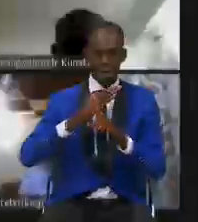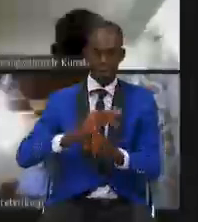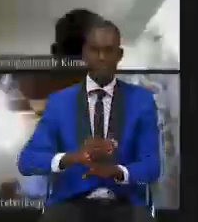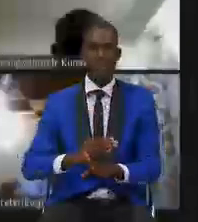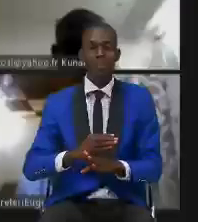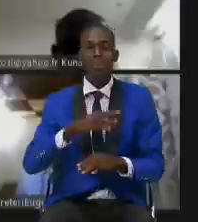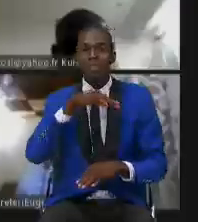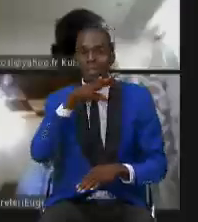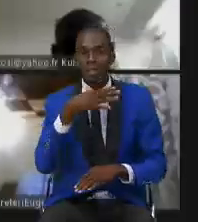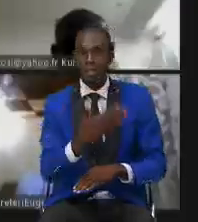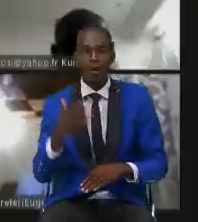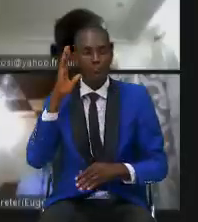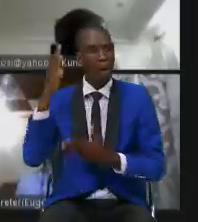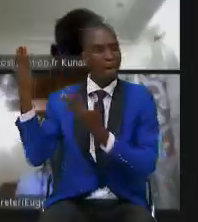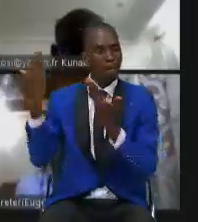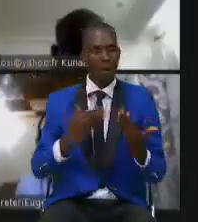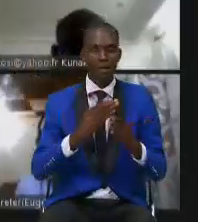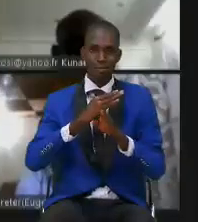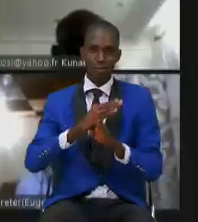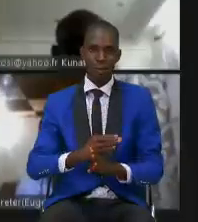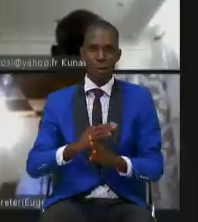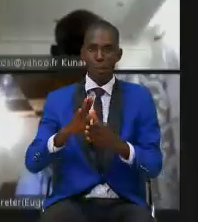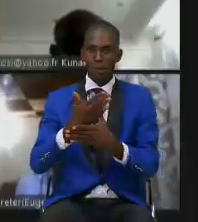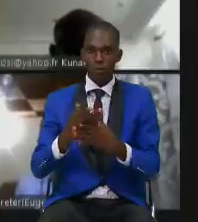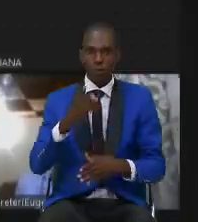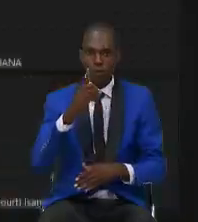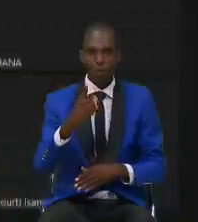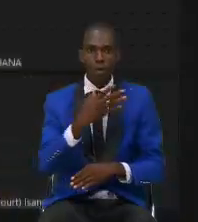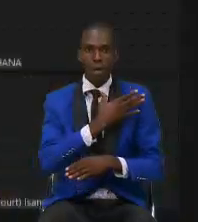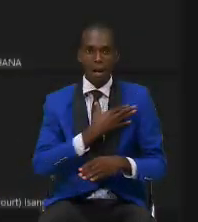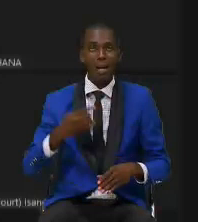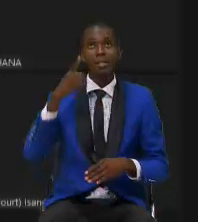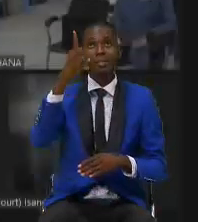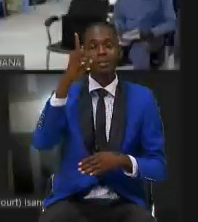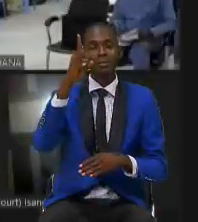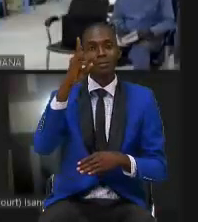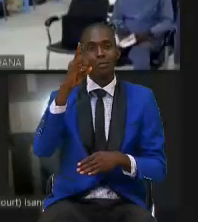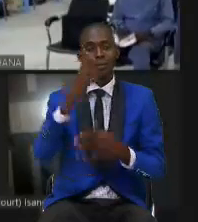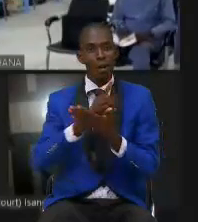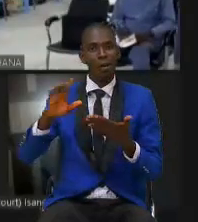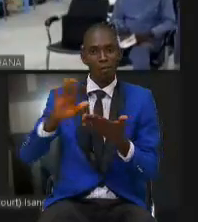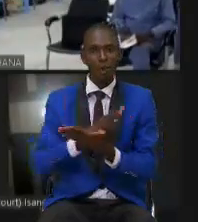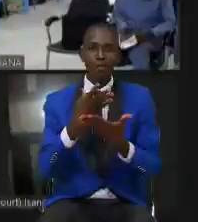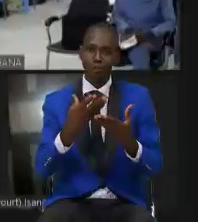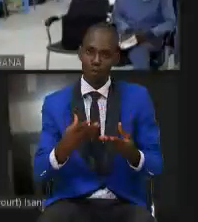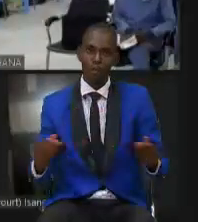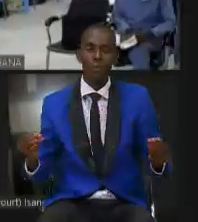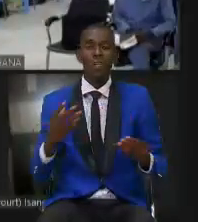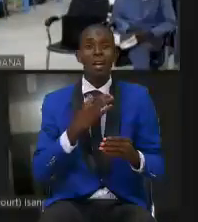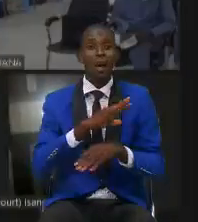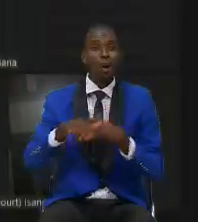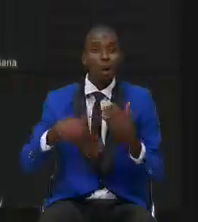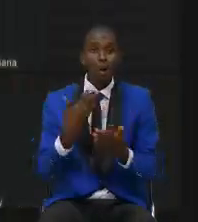Iniquity will bring a barrier between you and divine solution. And all